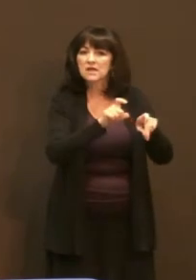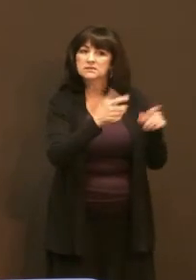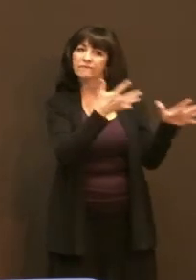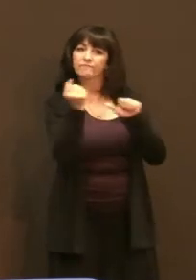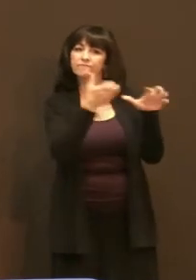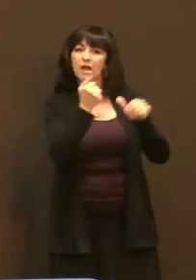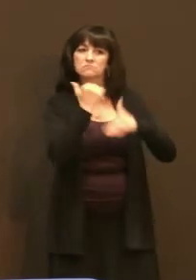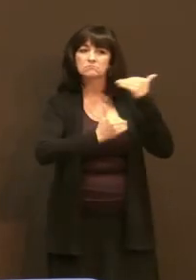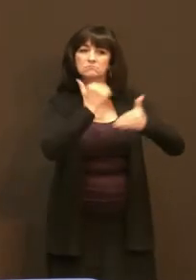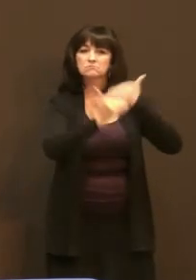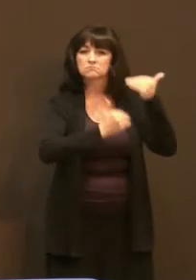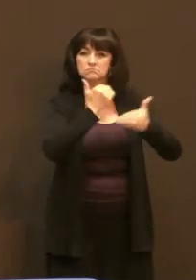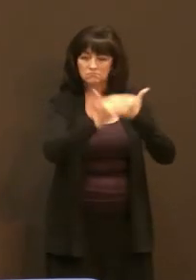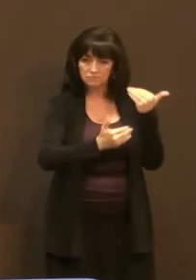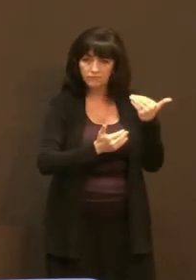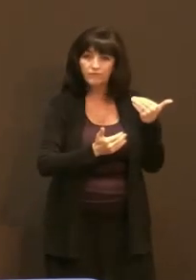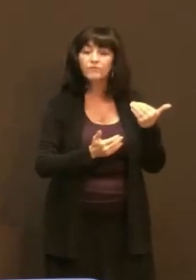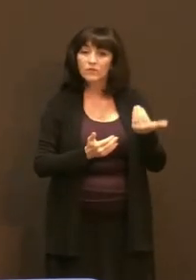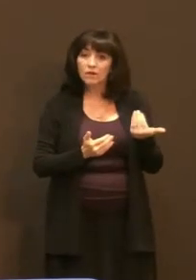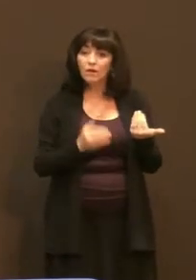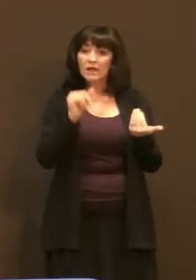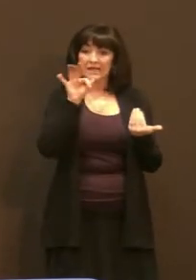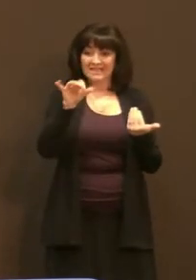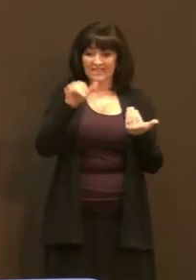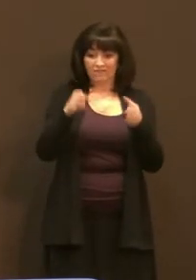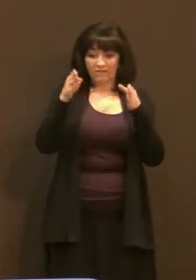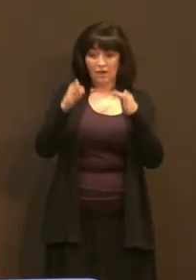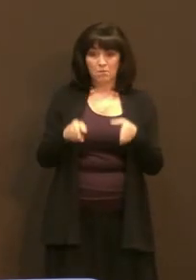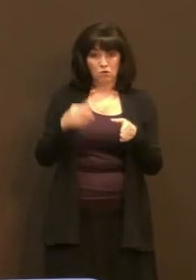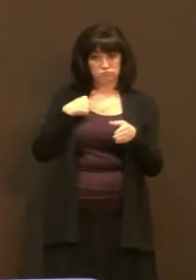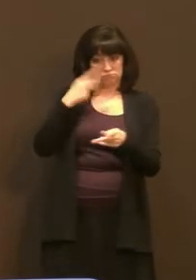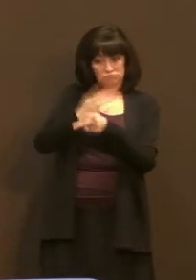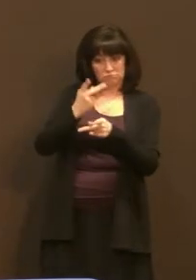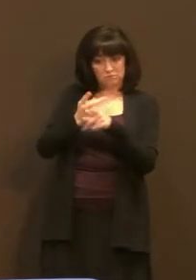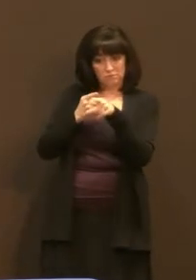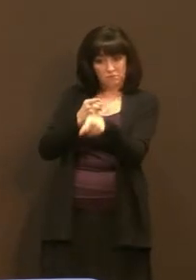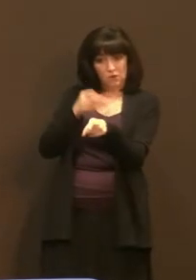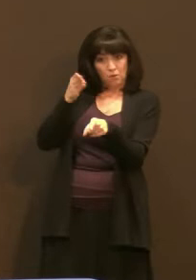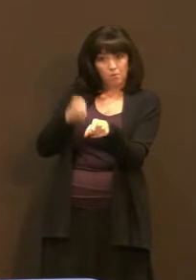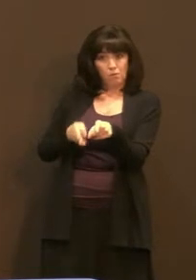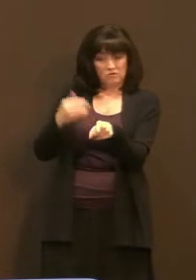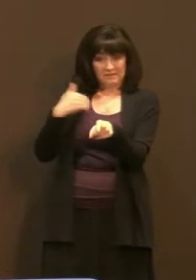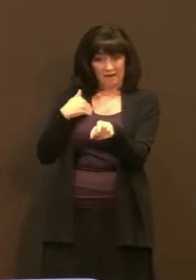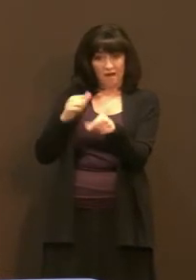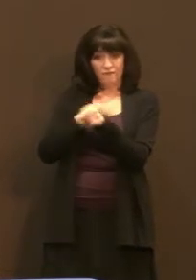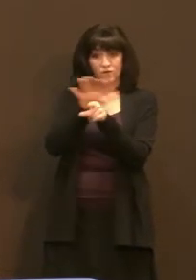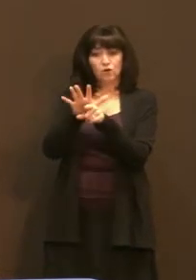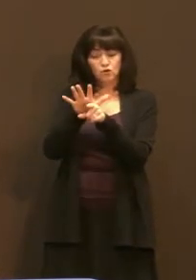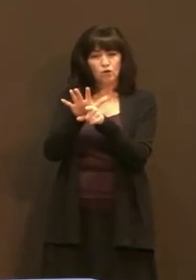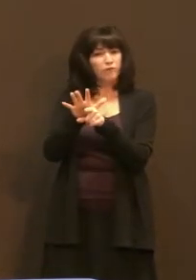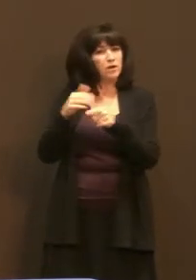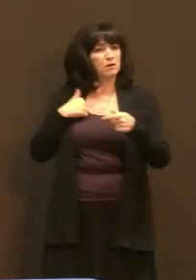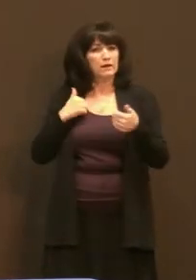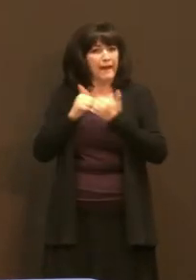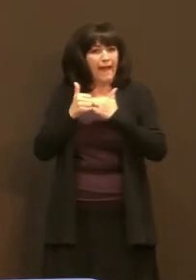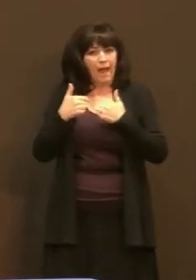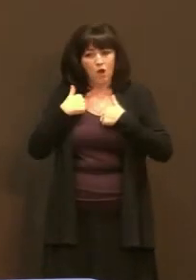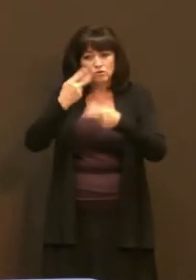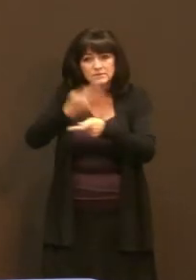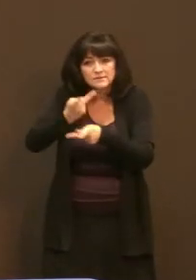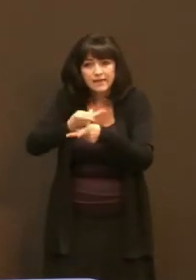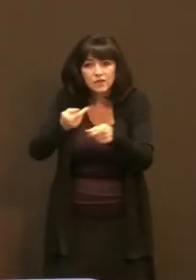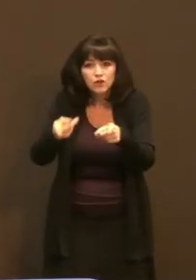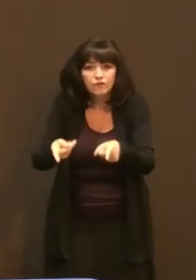you are concerned that someone has COVID-19 or when you're managing someone with COVID-19? And also, very